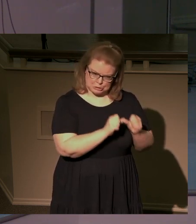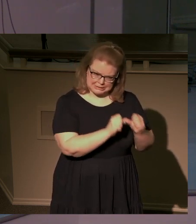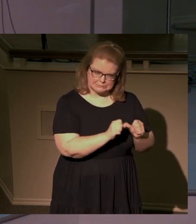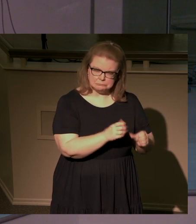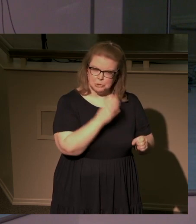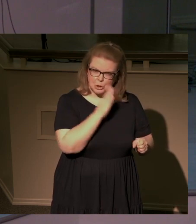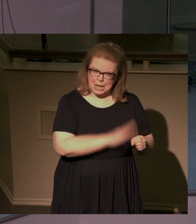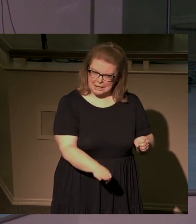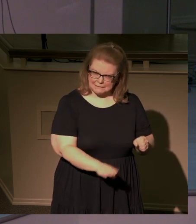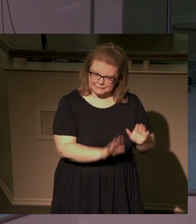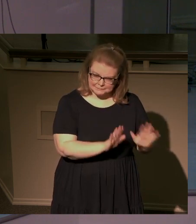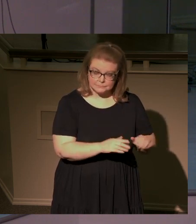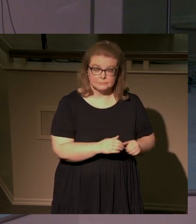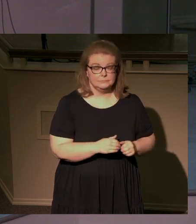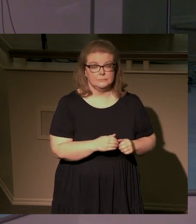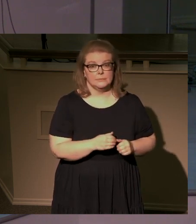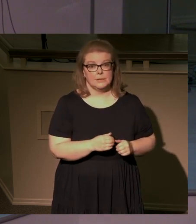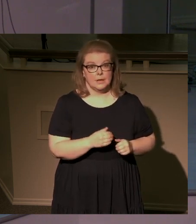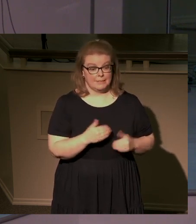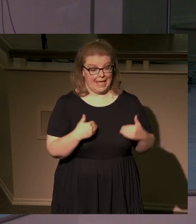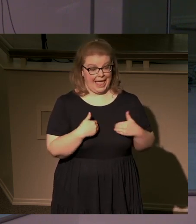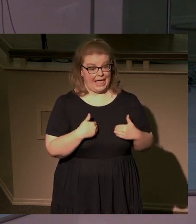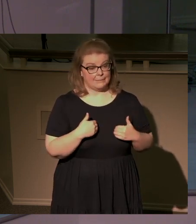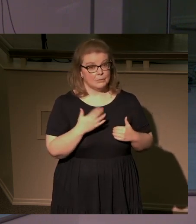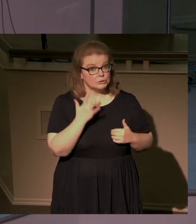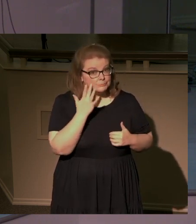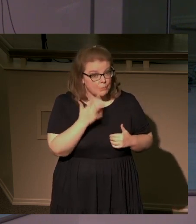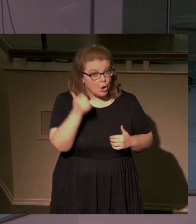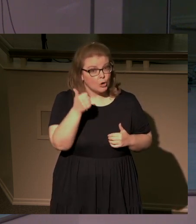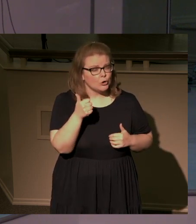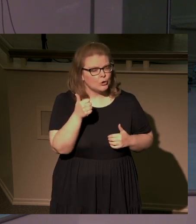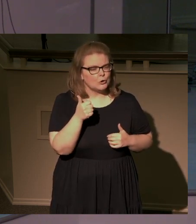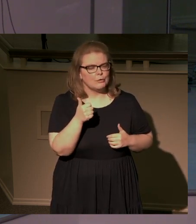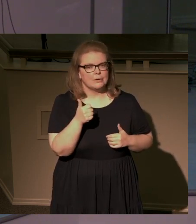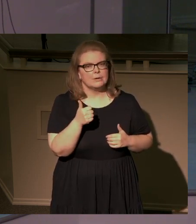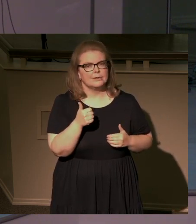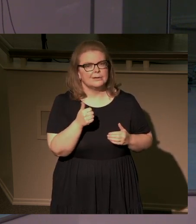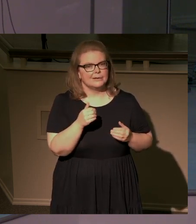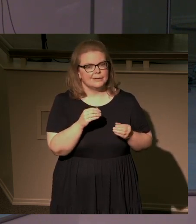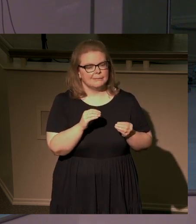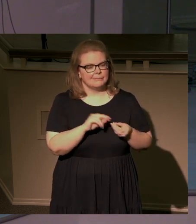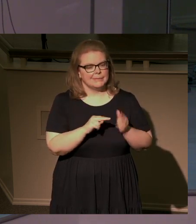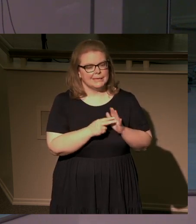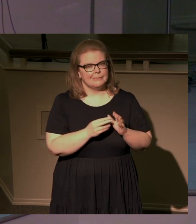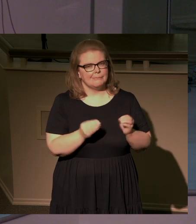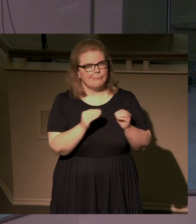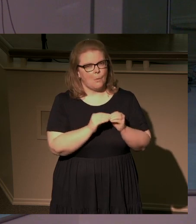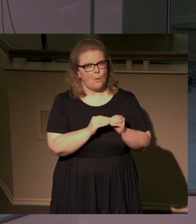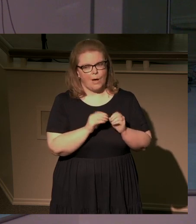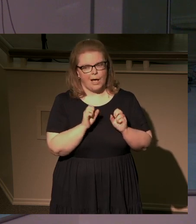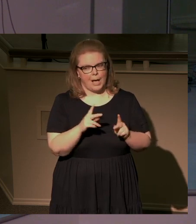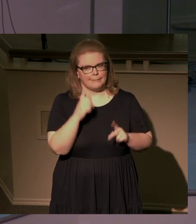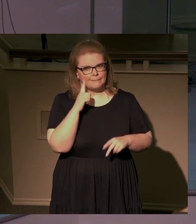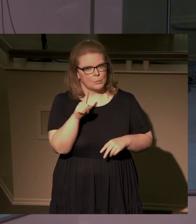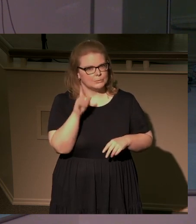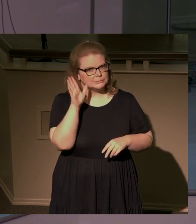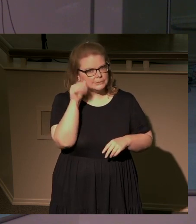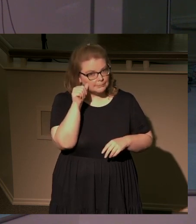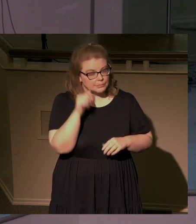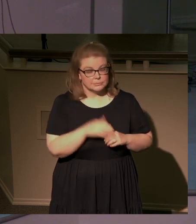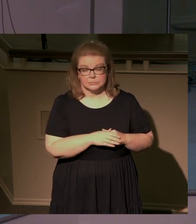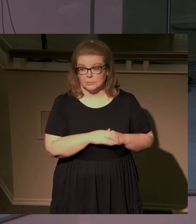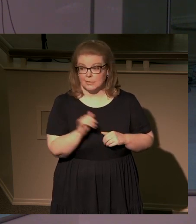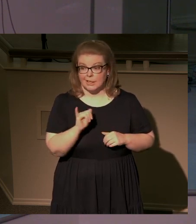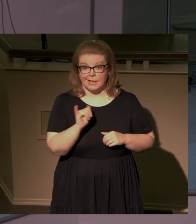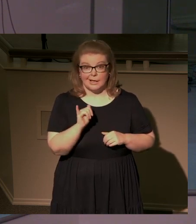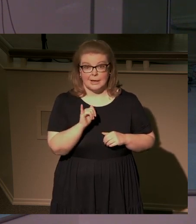takes. The smarter an animal gets, the more stubborn an animal gets. Did you know this? So like pigs